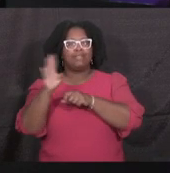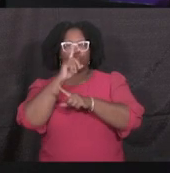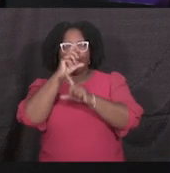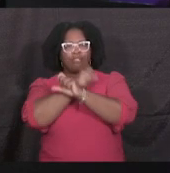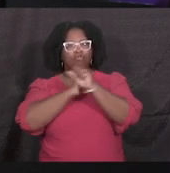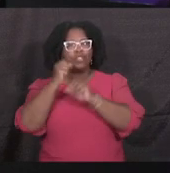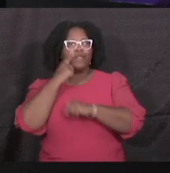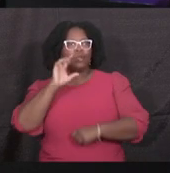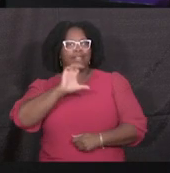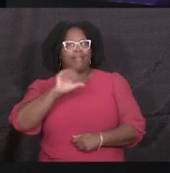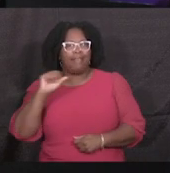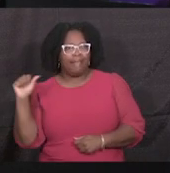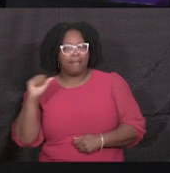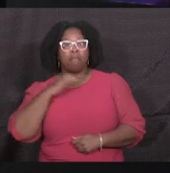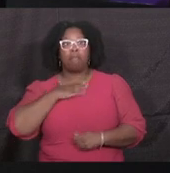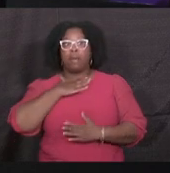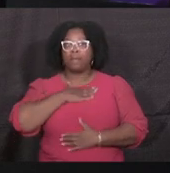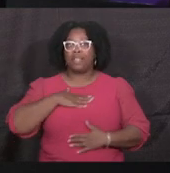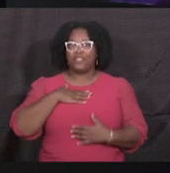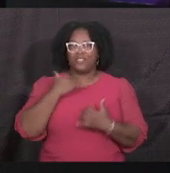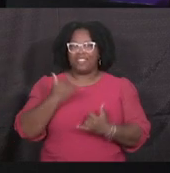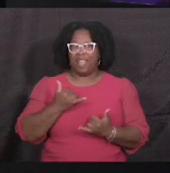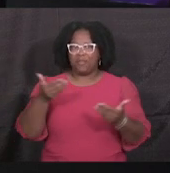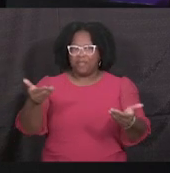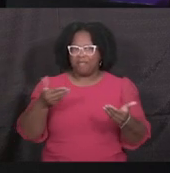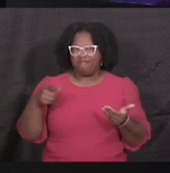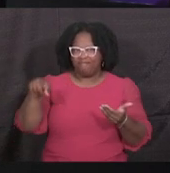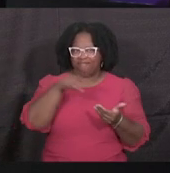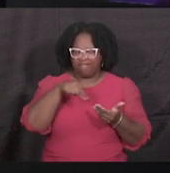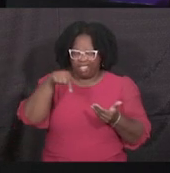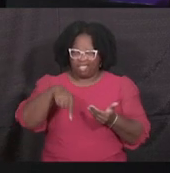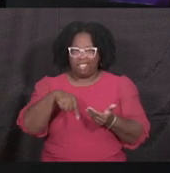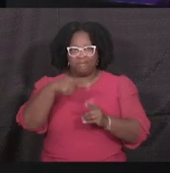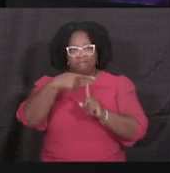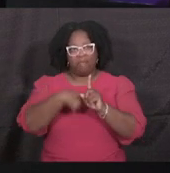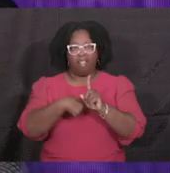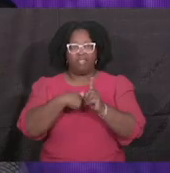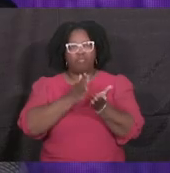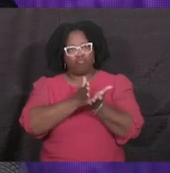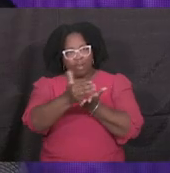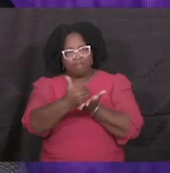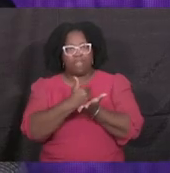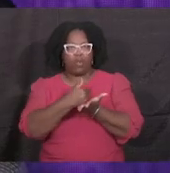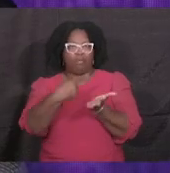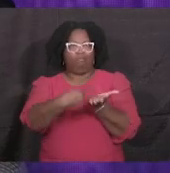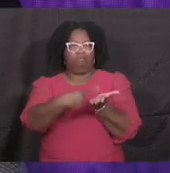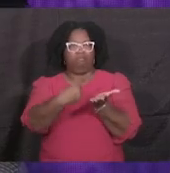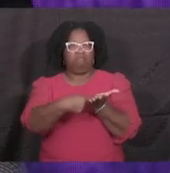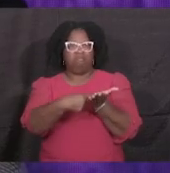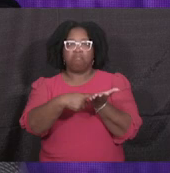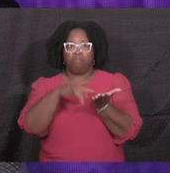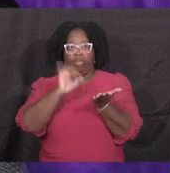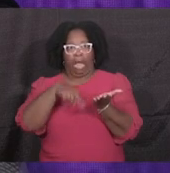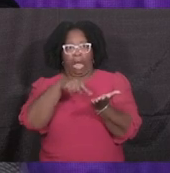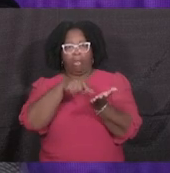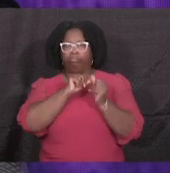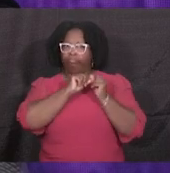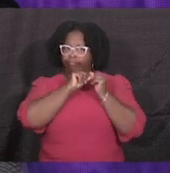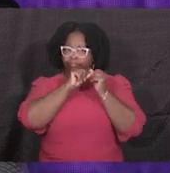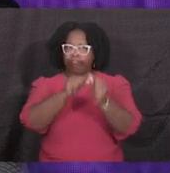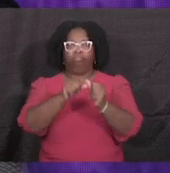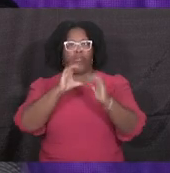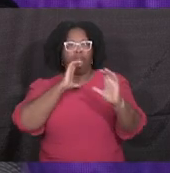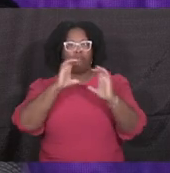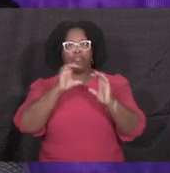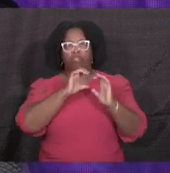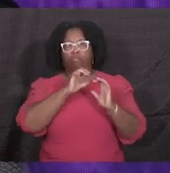Agency, and it is my pleasure to welcome you to this month's Transparency Talk, which is an ongoing series of conversation